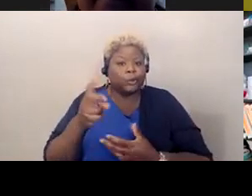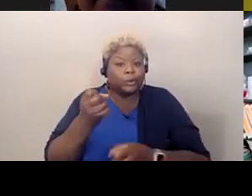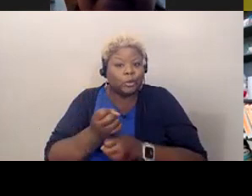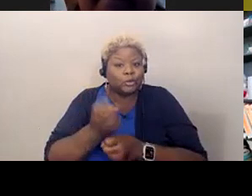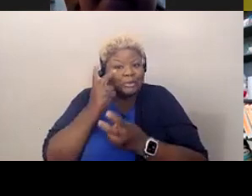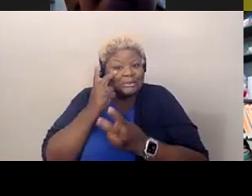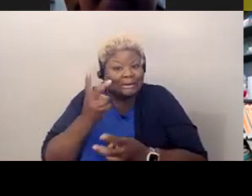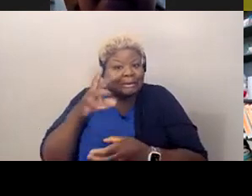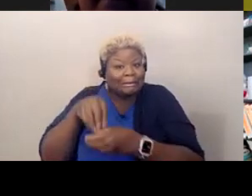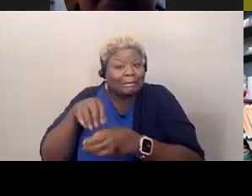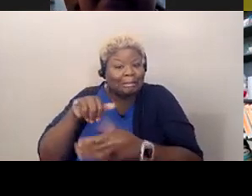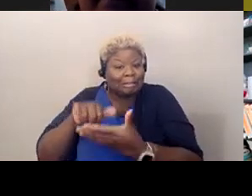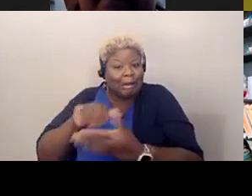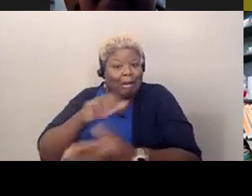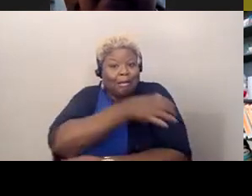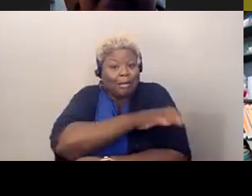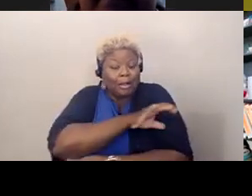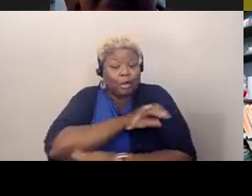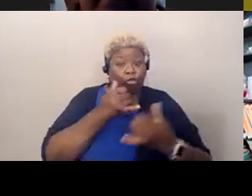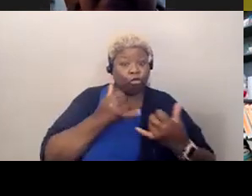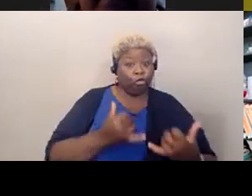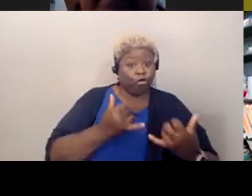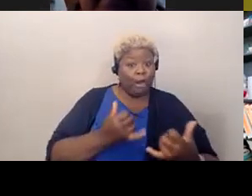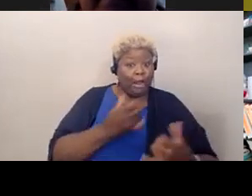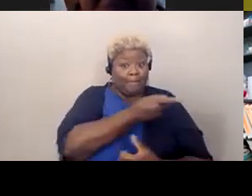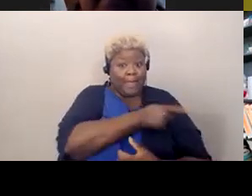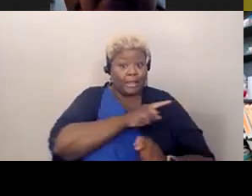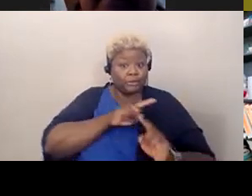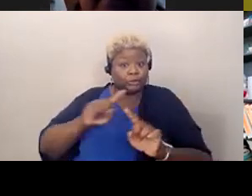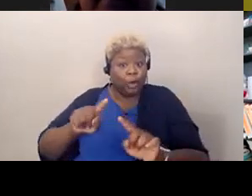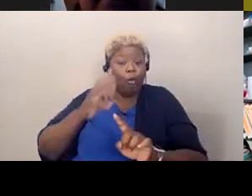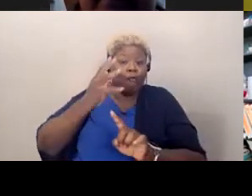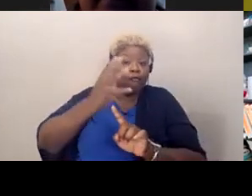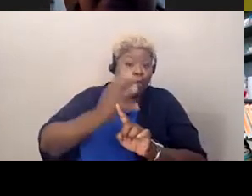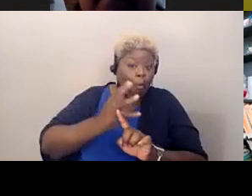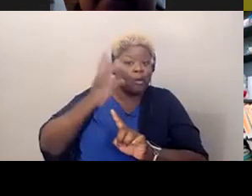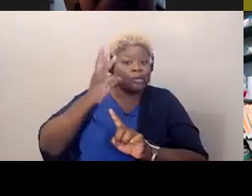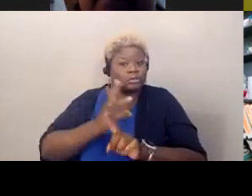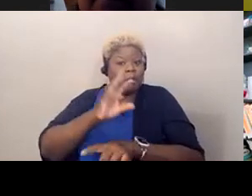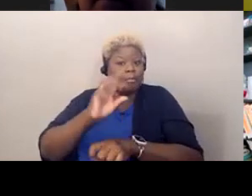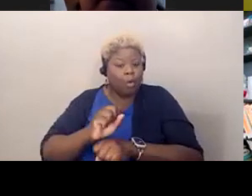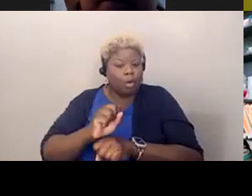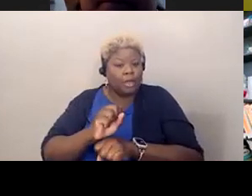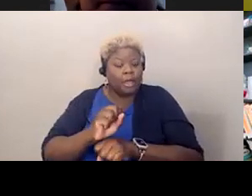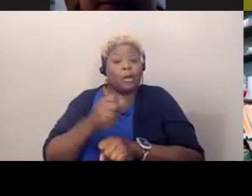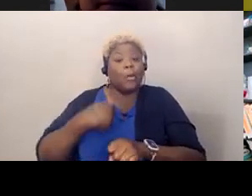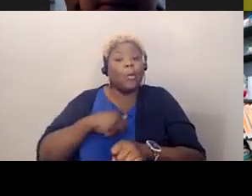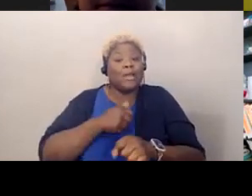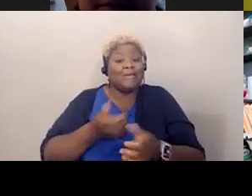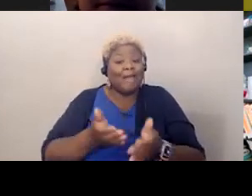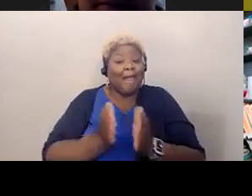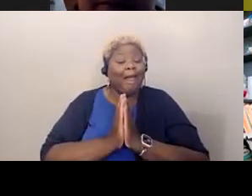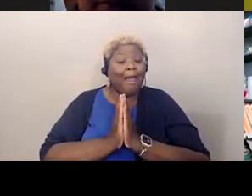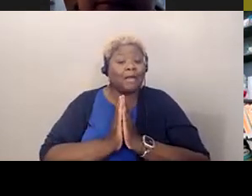at that clinic. Current patients are lucky if they're seen 4 to 6 months. We have asked for